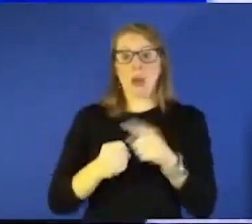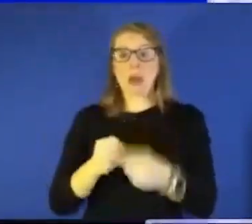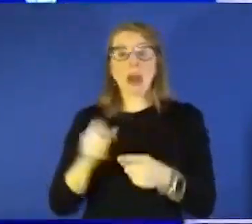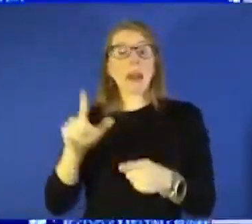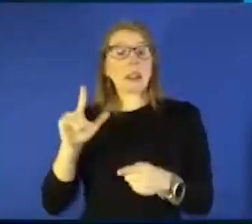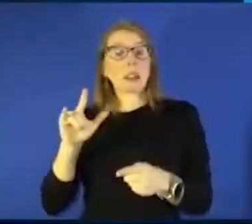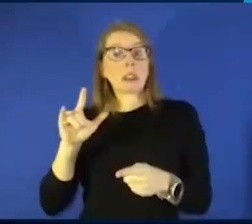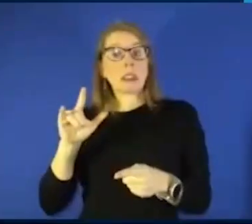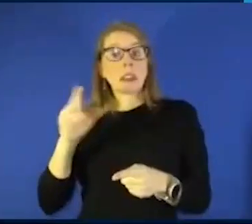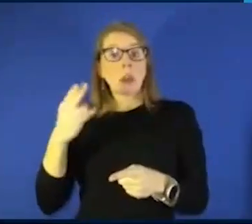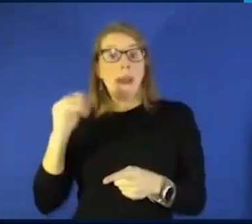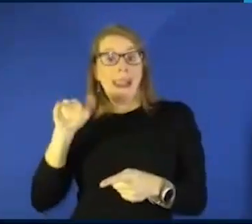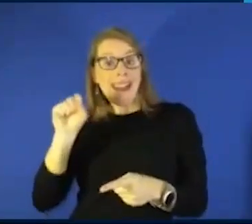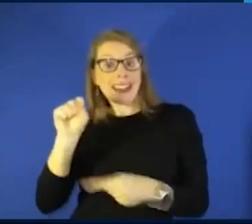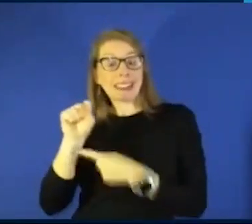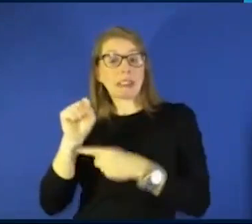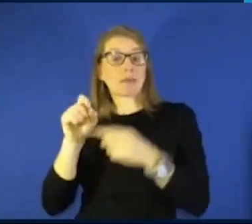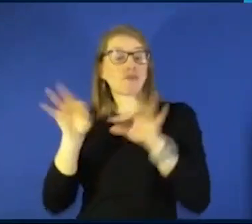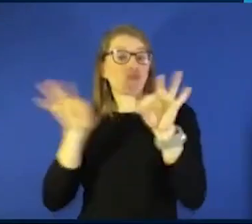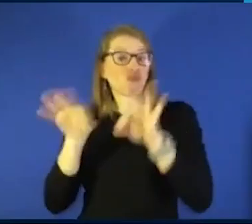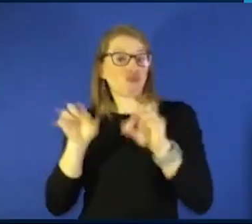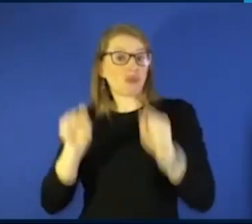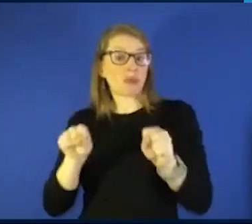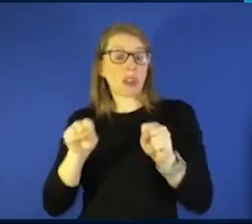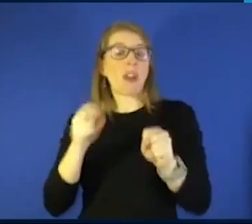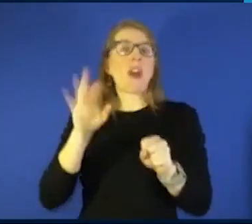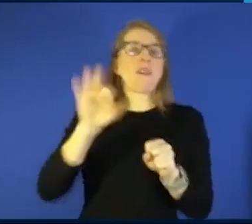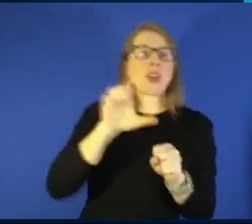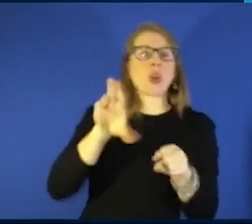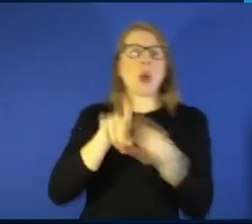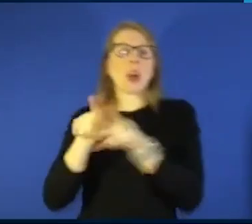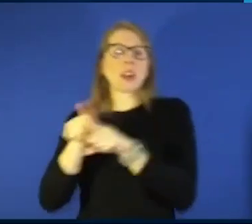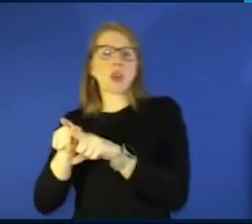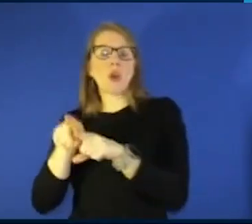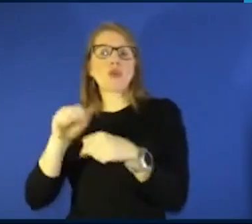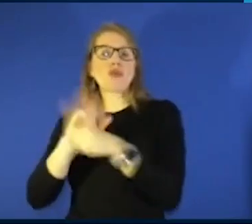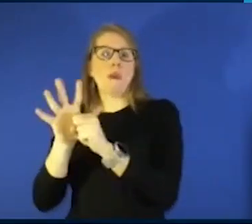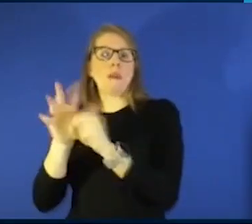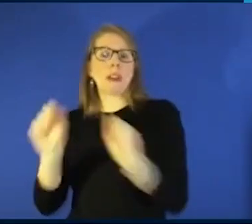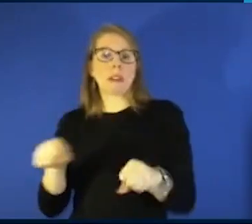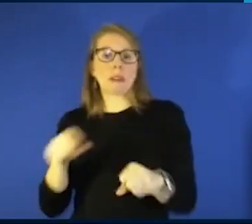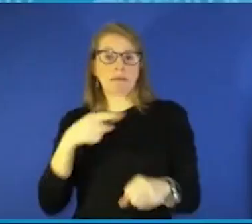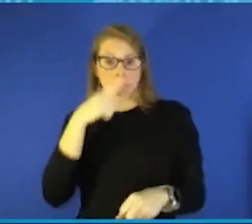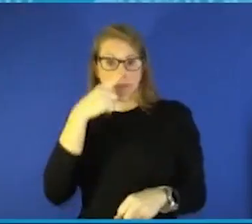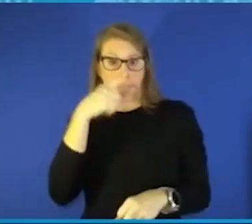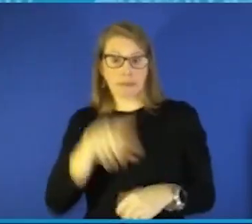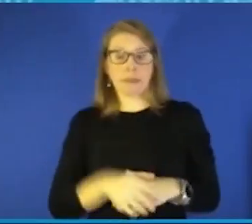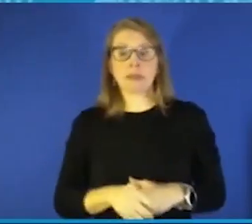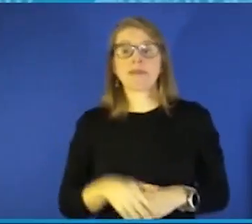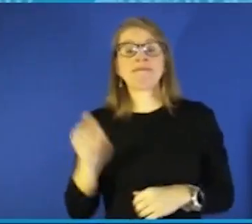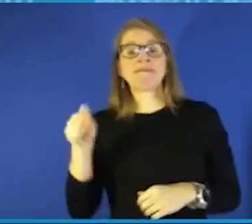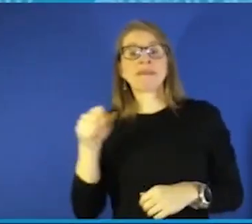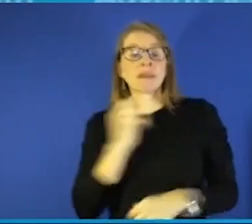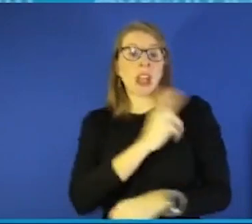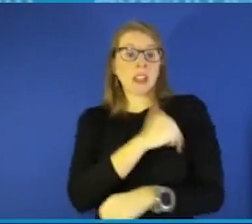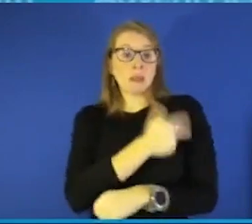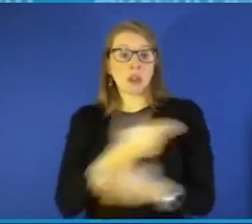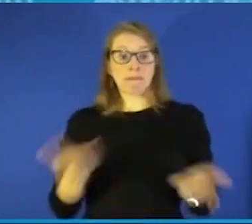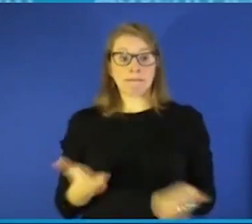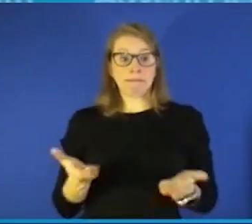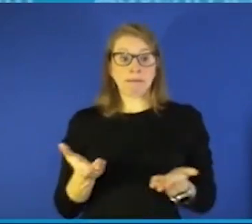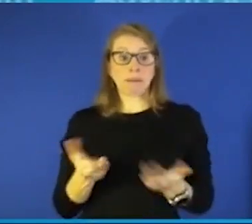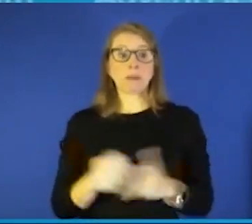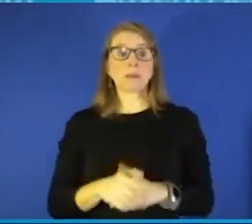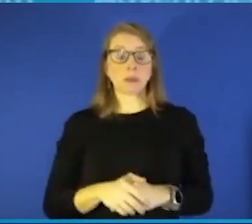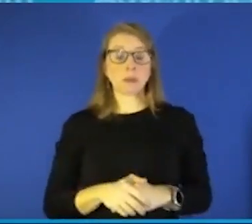little bit about what you guys see influenza, but also talk to us a little bit about what's going on in your hospital with COVID. Yeah, so in the hospital, we are seeing a